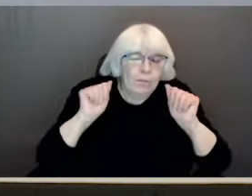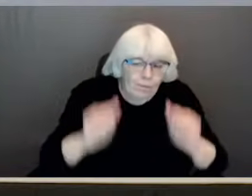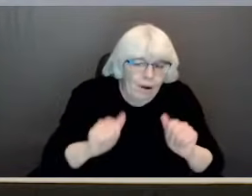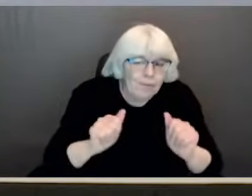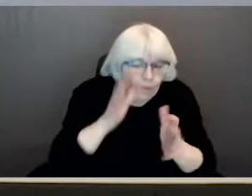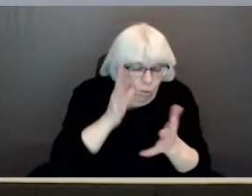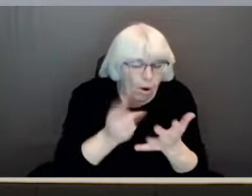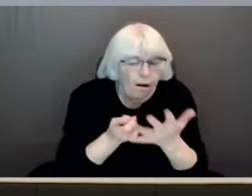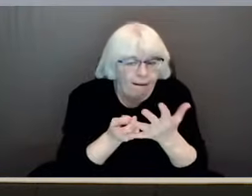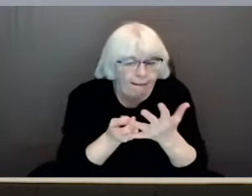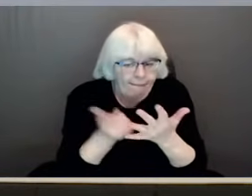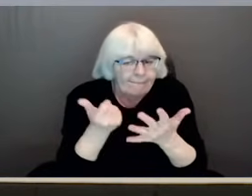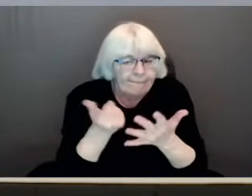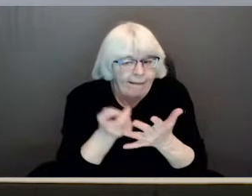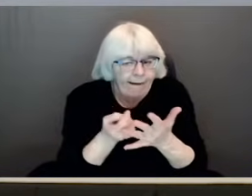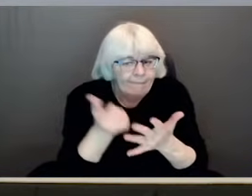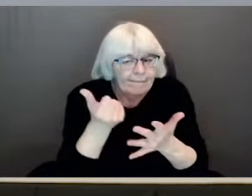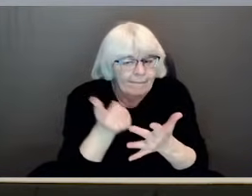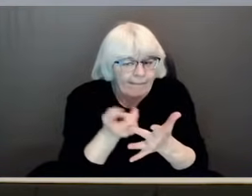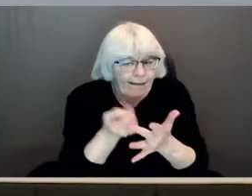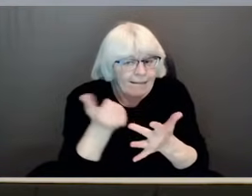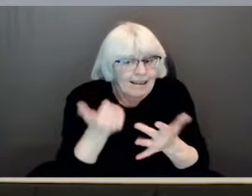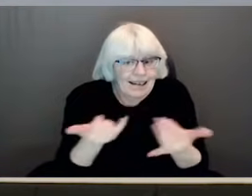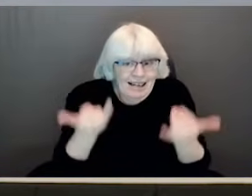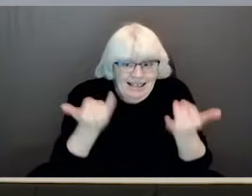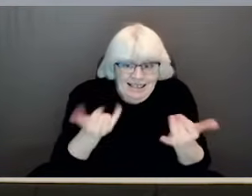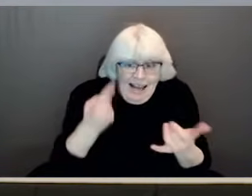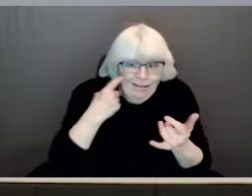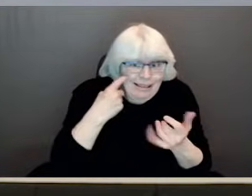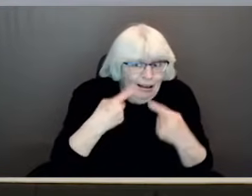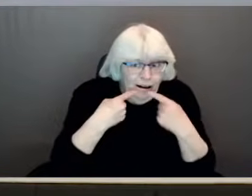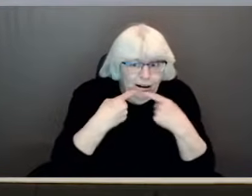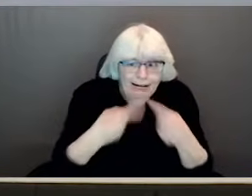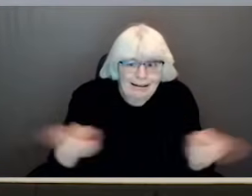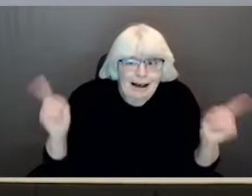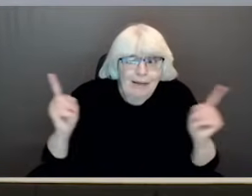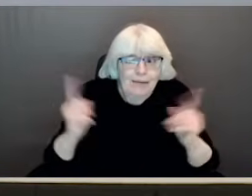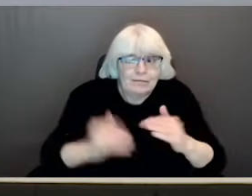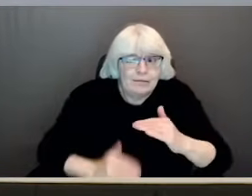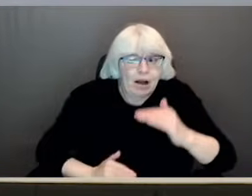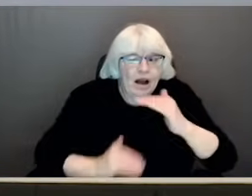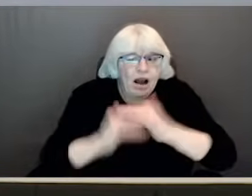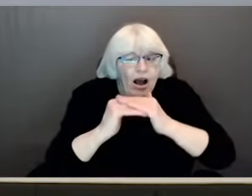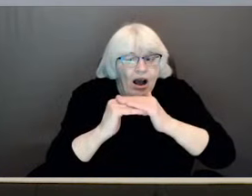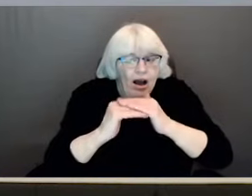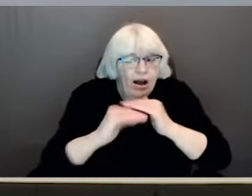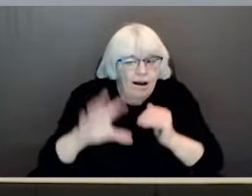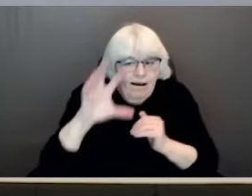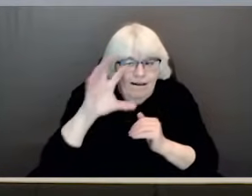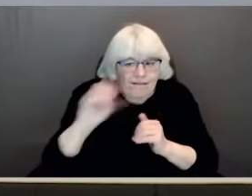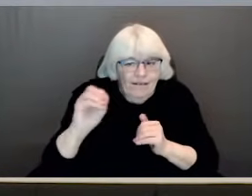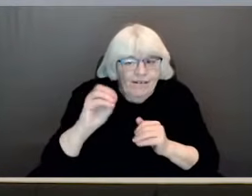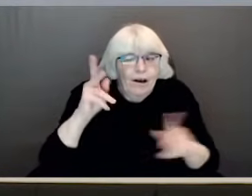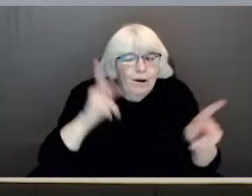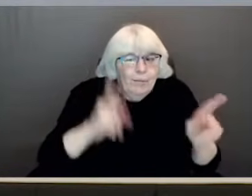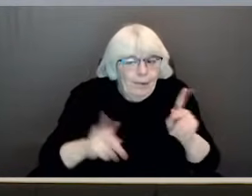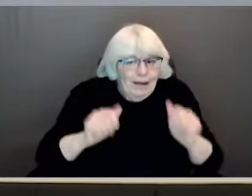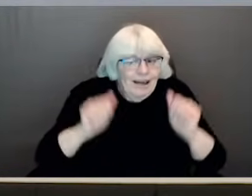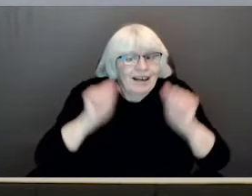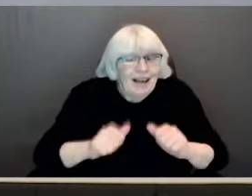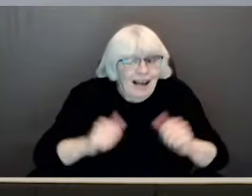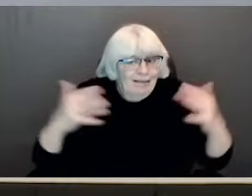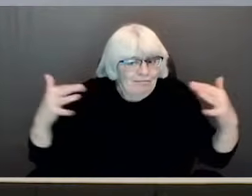limits, removing the cohorts to start with at Vax Pass events. And I think we all of